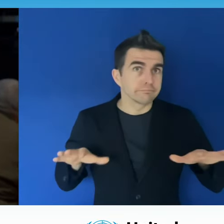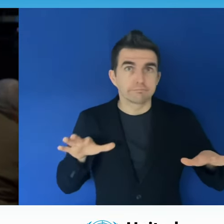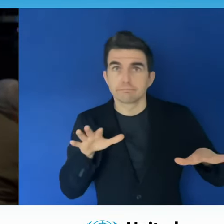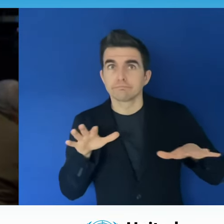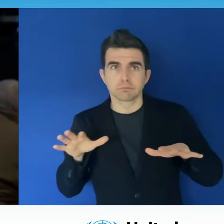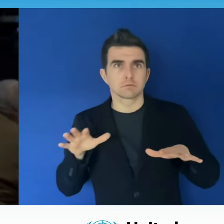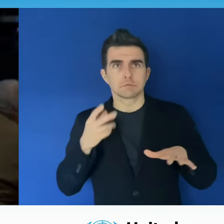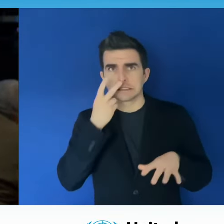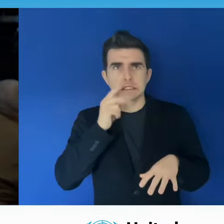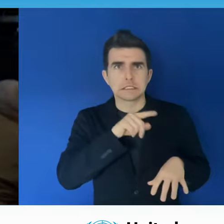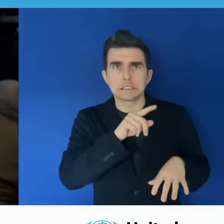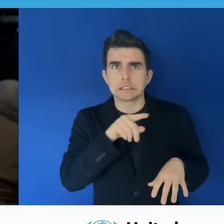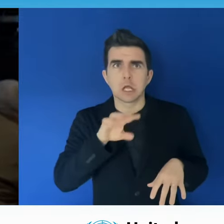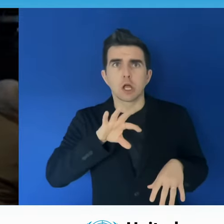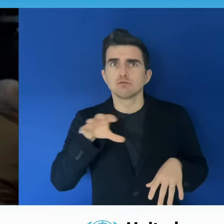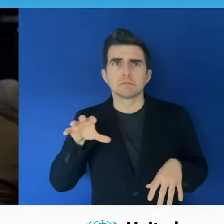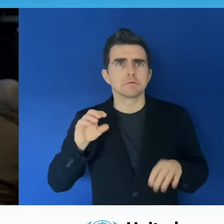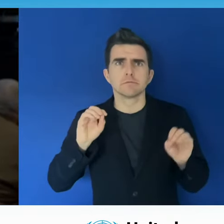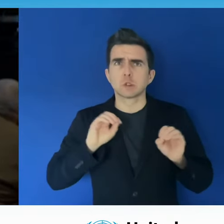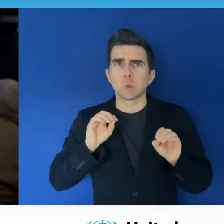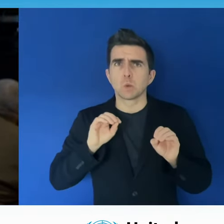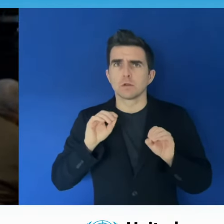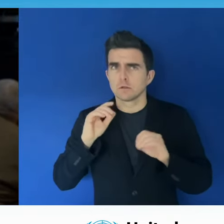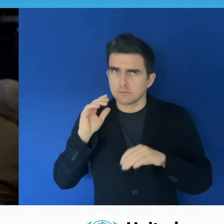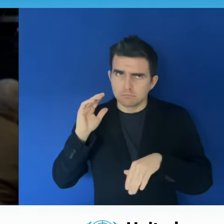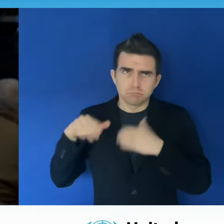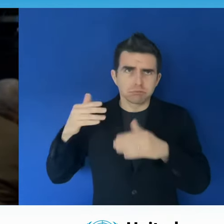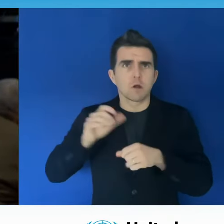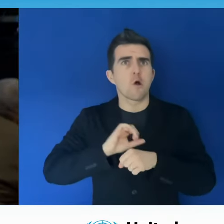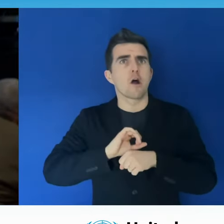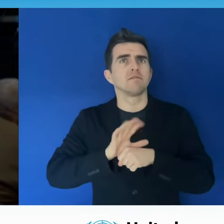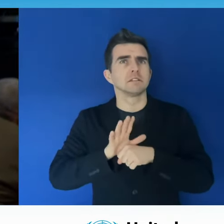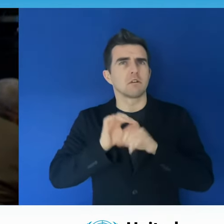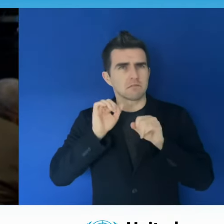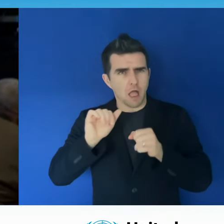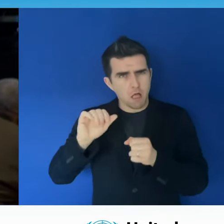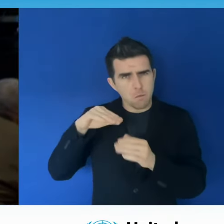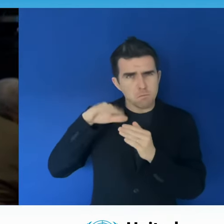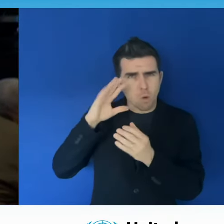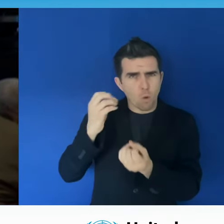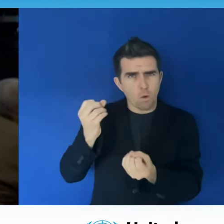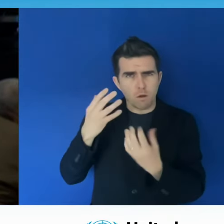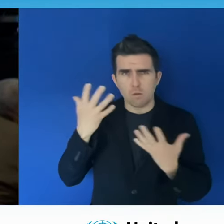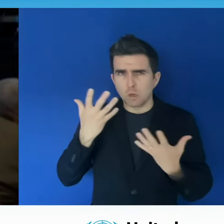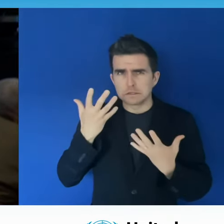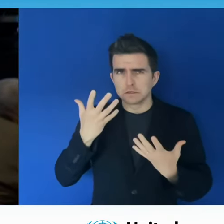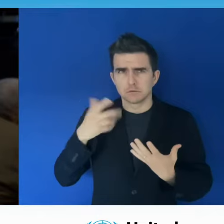health and what kind of impact that has on our generation?